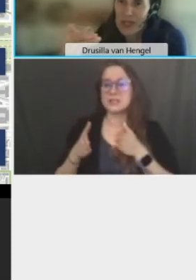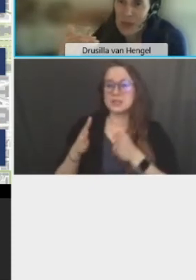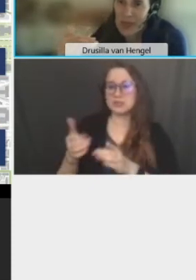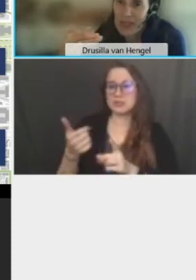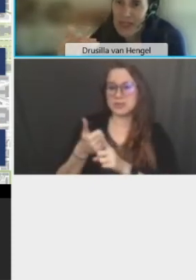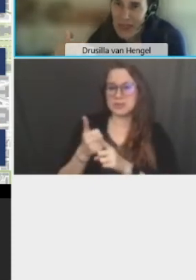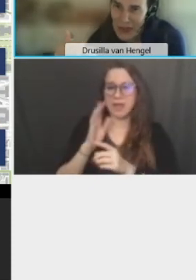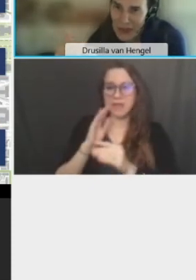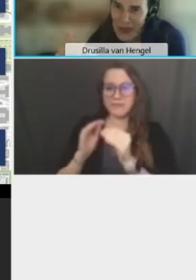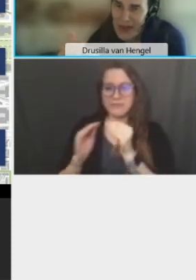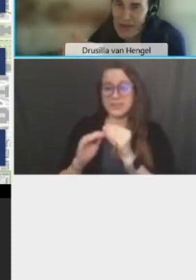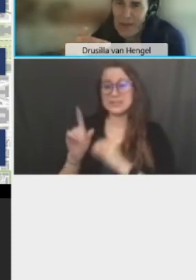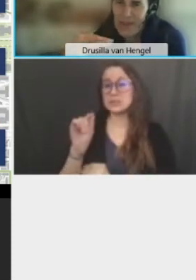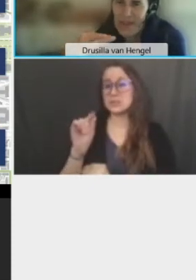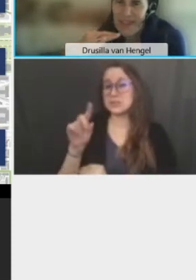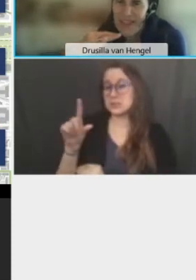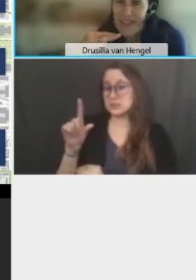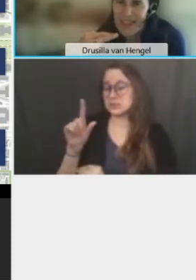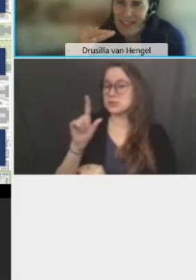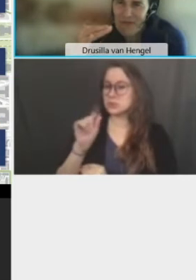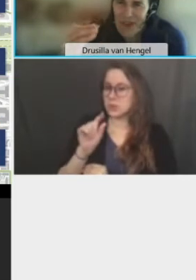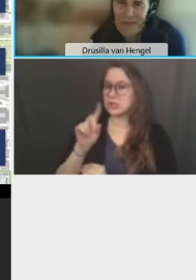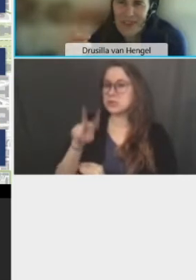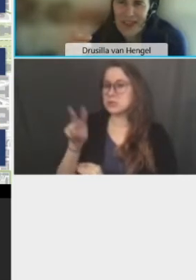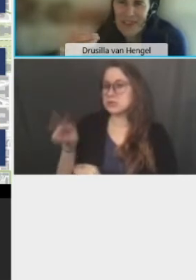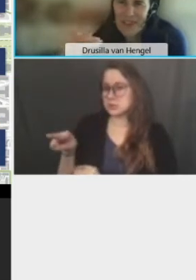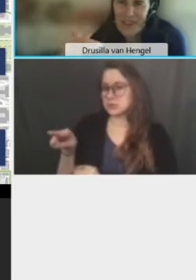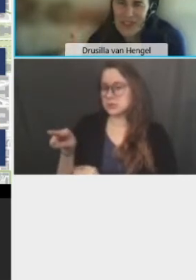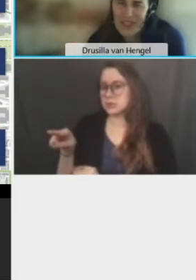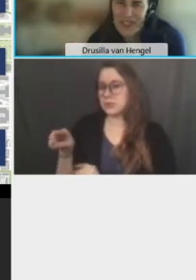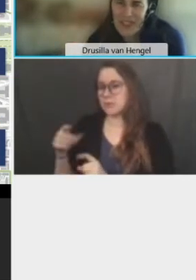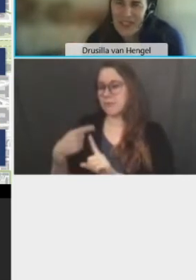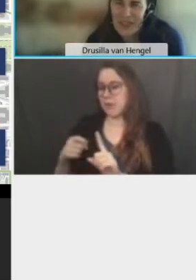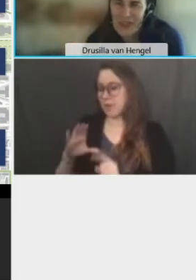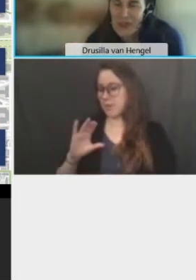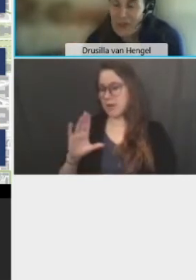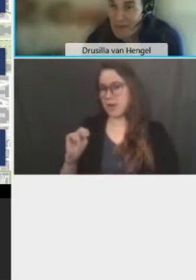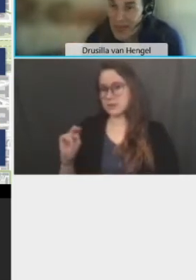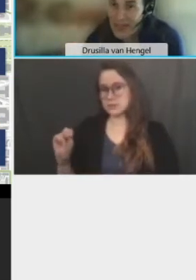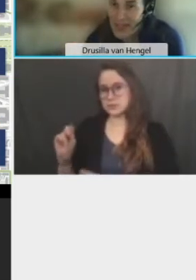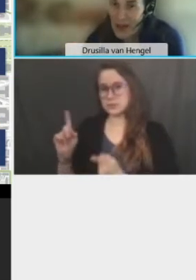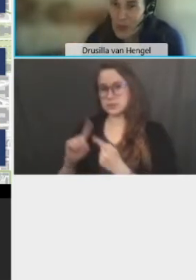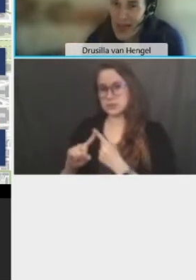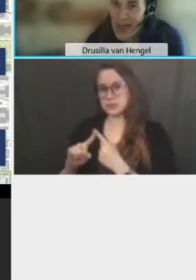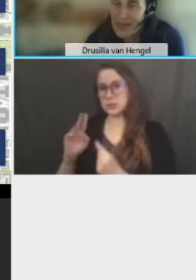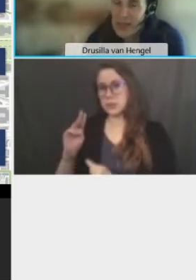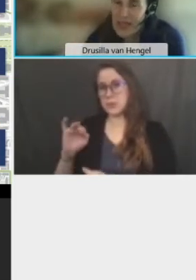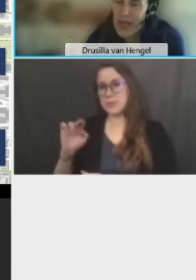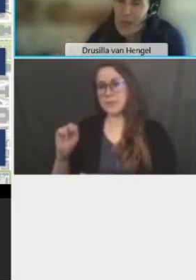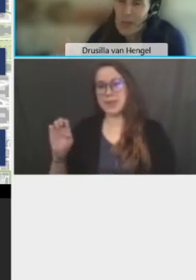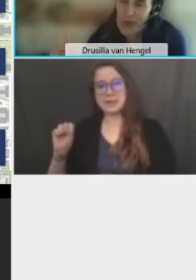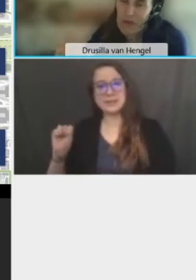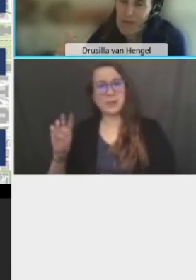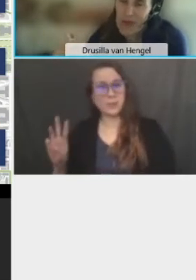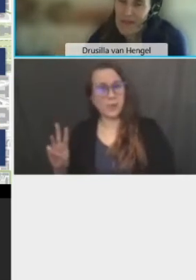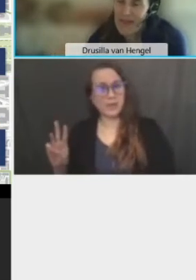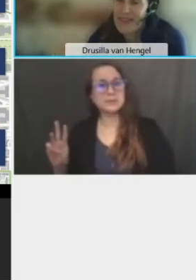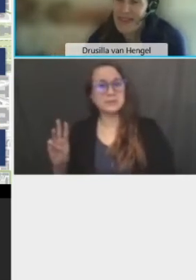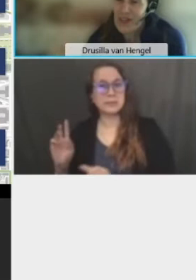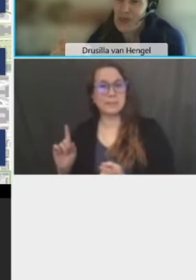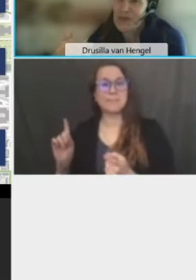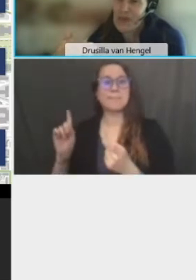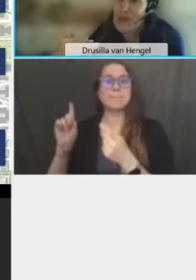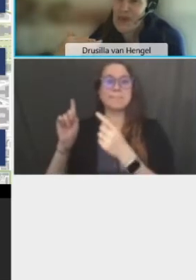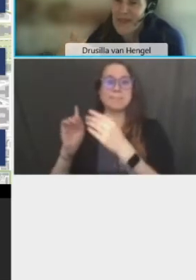in 2022 from the section from Constitution to Main Southwest, meeting up with repaving